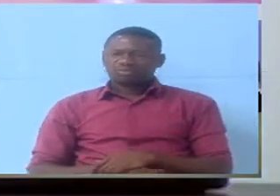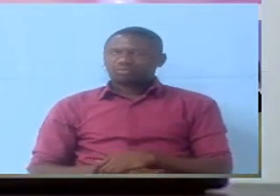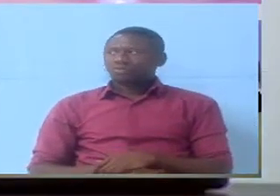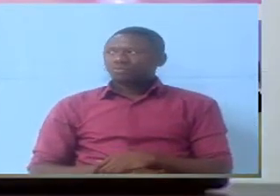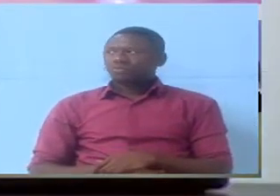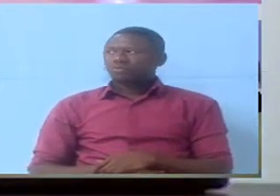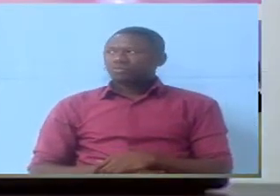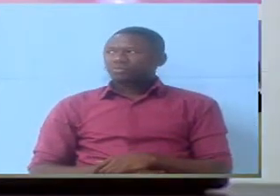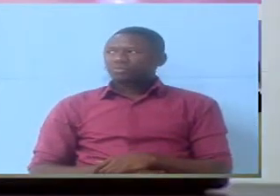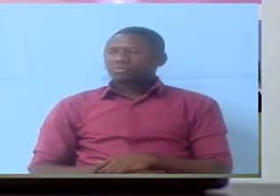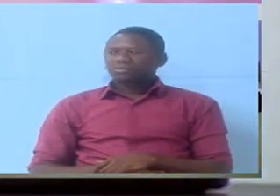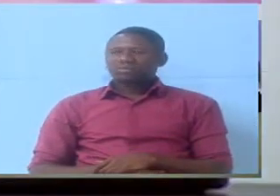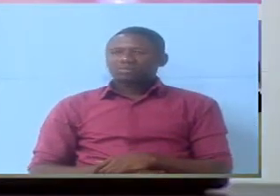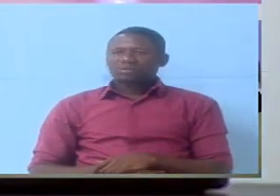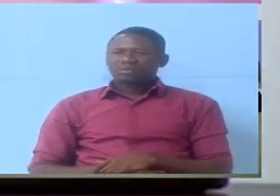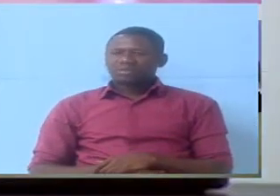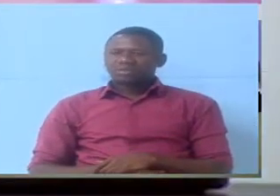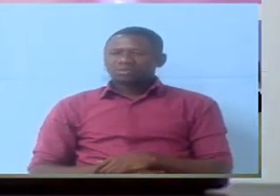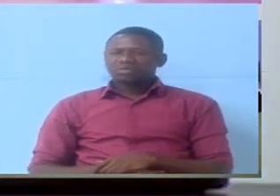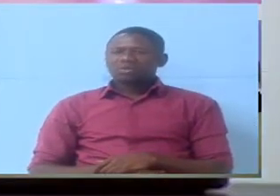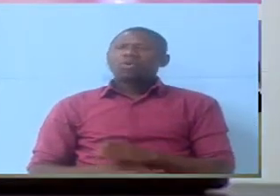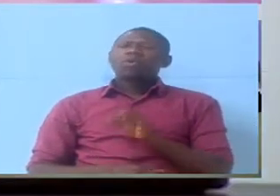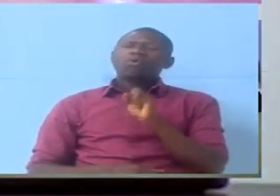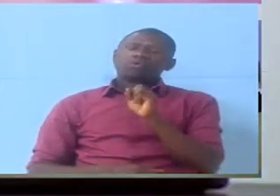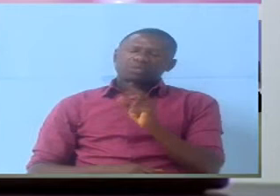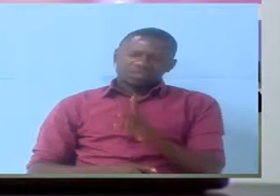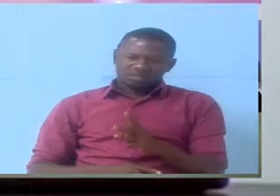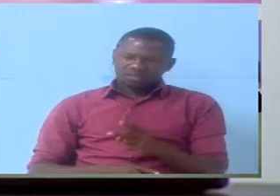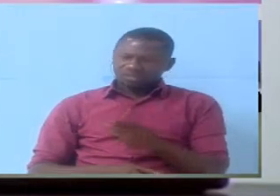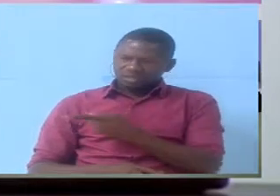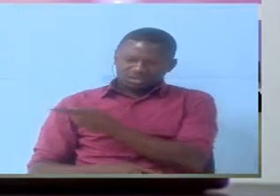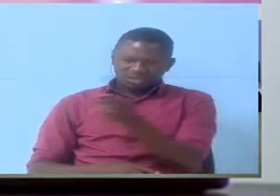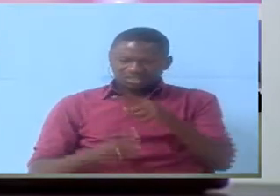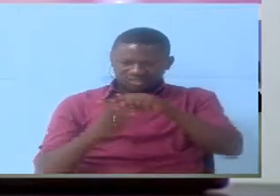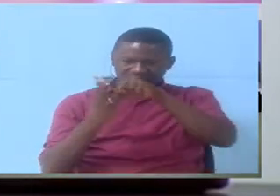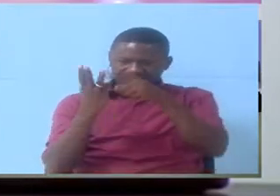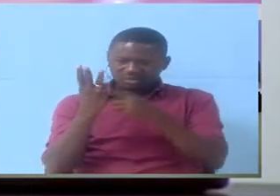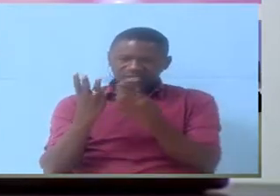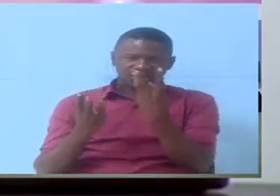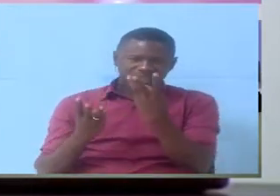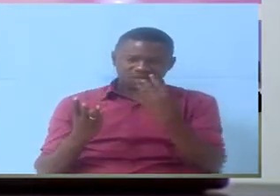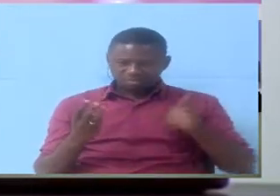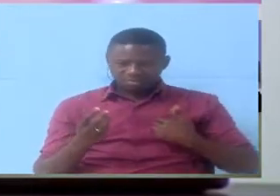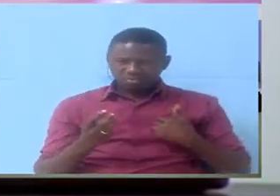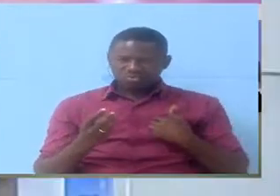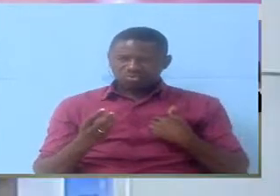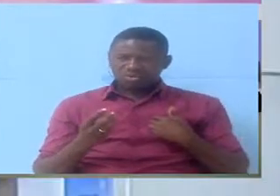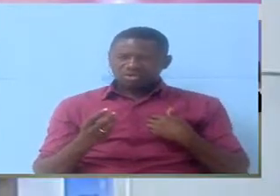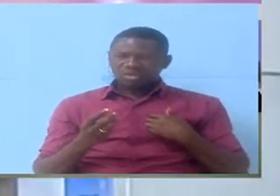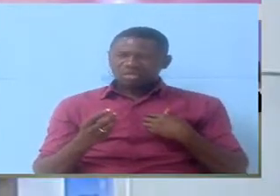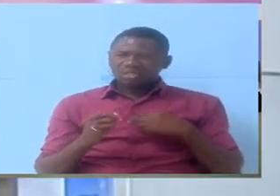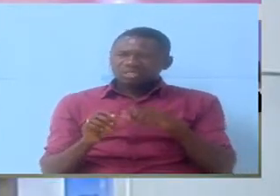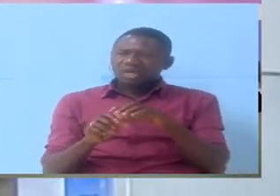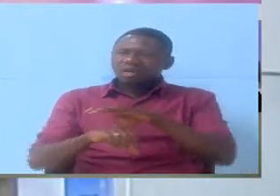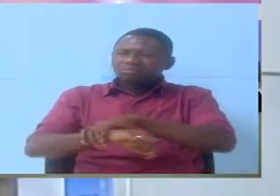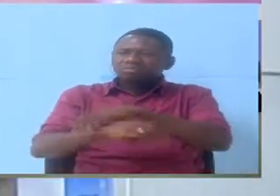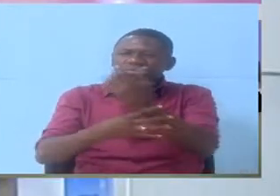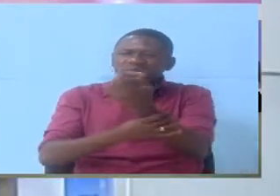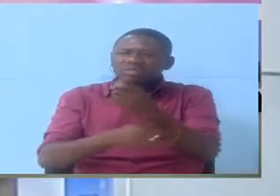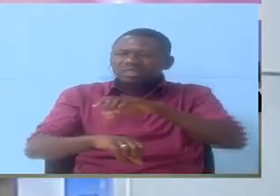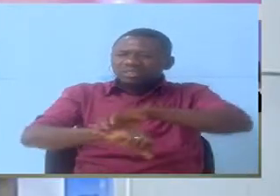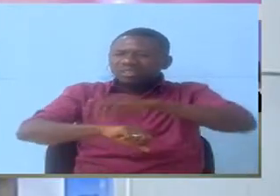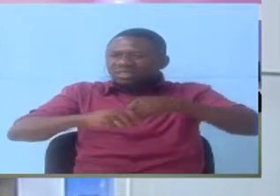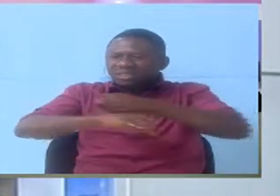limbs free or were they tied? Ele nyim fure wol nyim ifo ibulol nyim ibe sitirinde bam fo ibe fayen may bulol